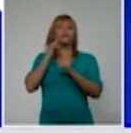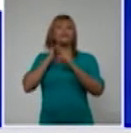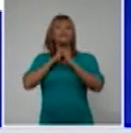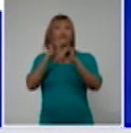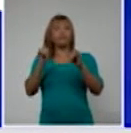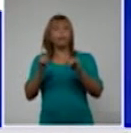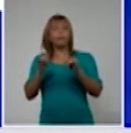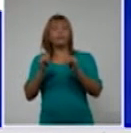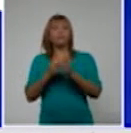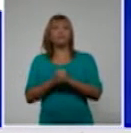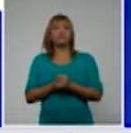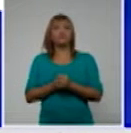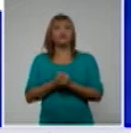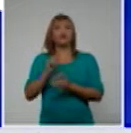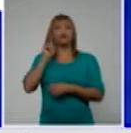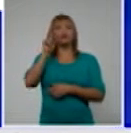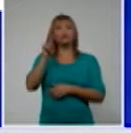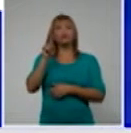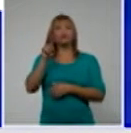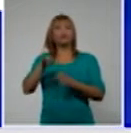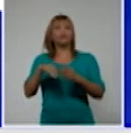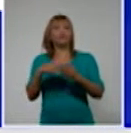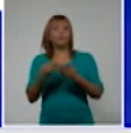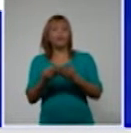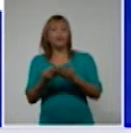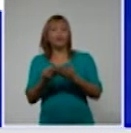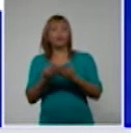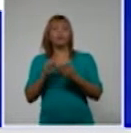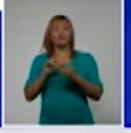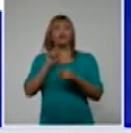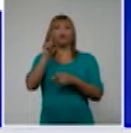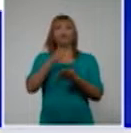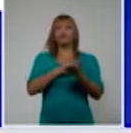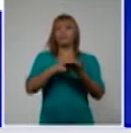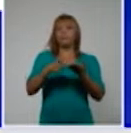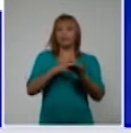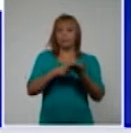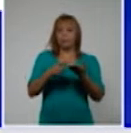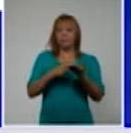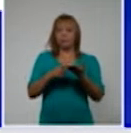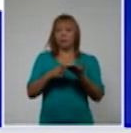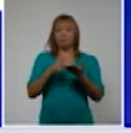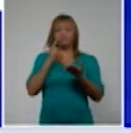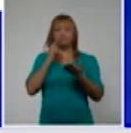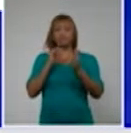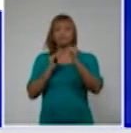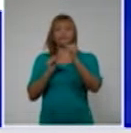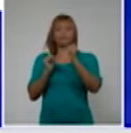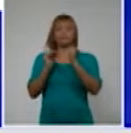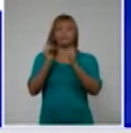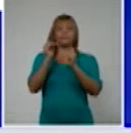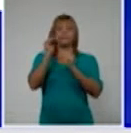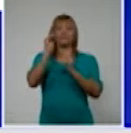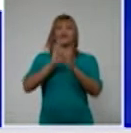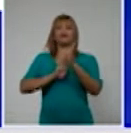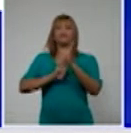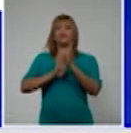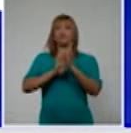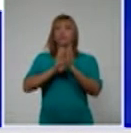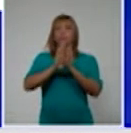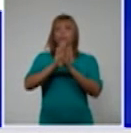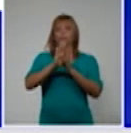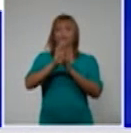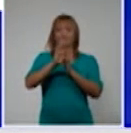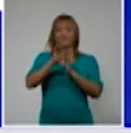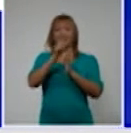represented by those bars. Right after we attained to control the high figures of contagion in the months of April and May, there's been an increase